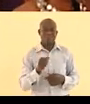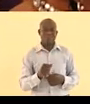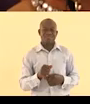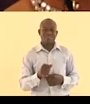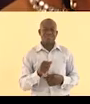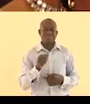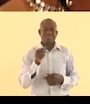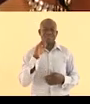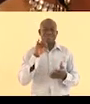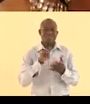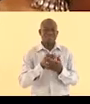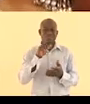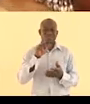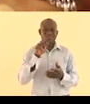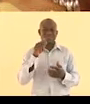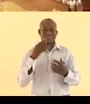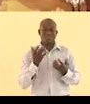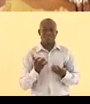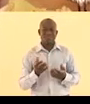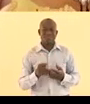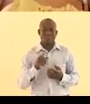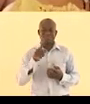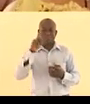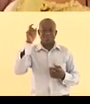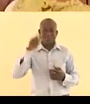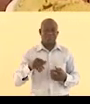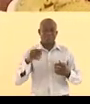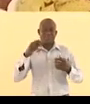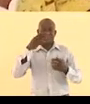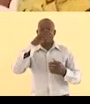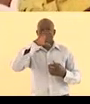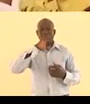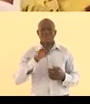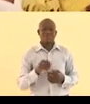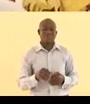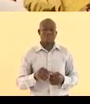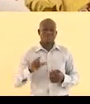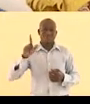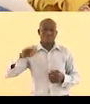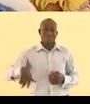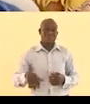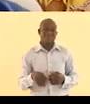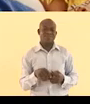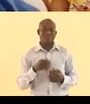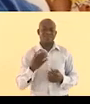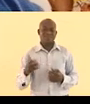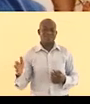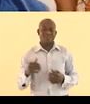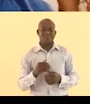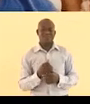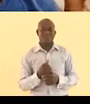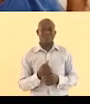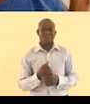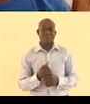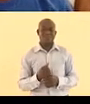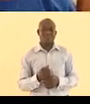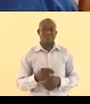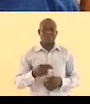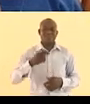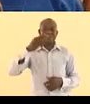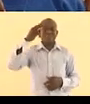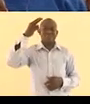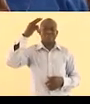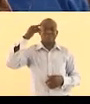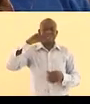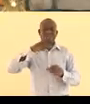The latest this, that's the one you want. You must consume the latest gadgets and the latest things. Then you are also very, you want to be